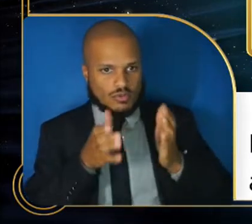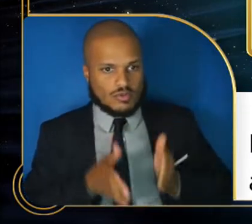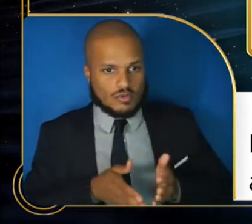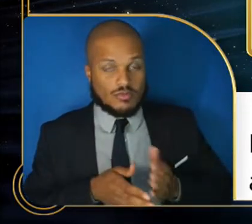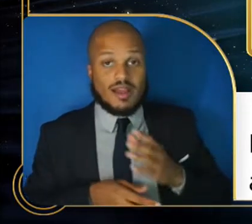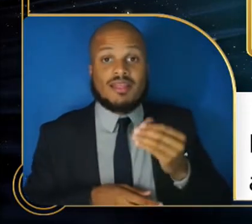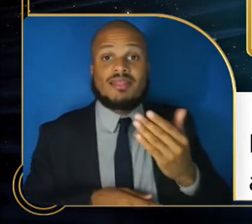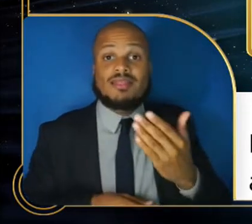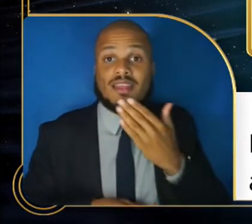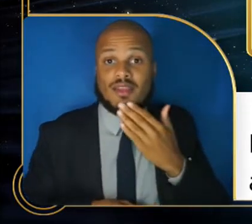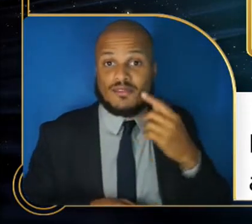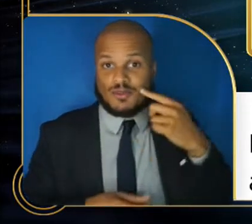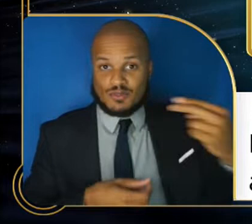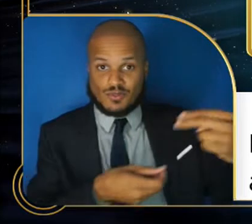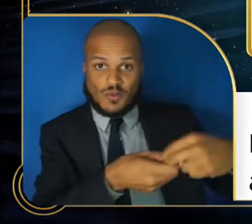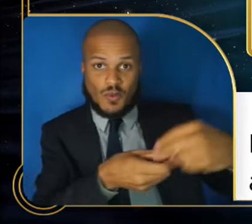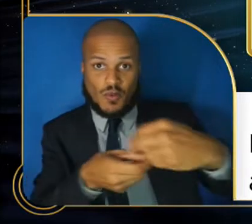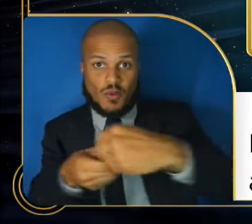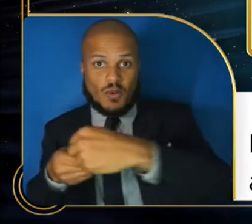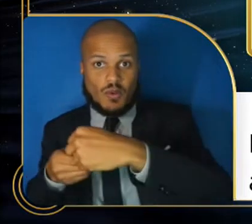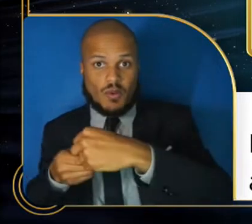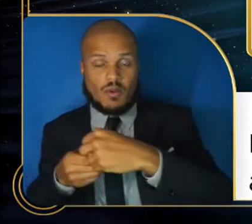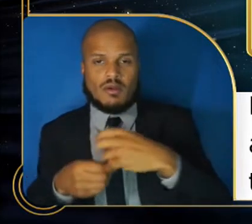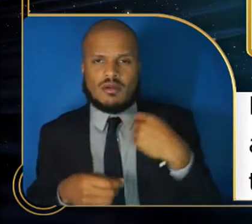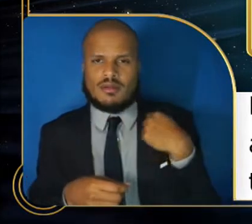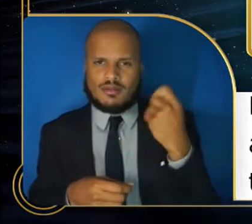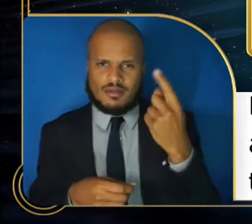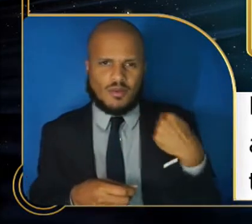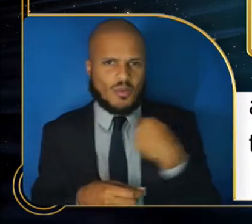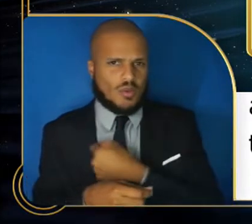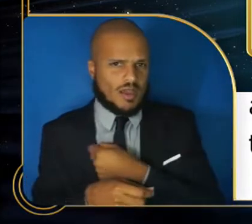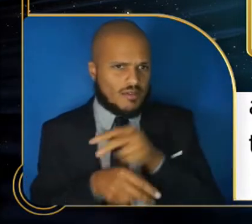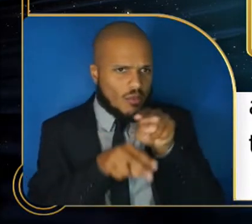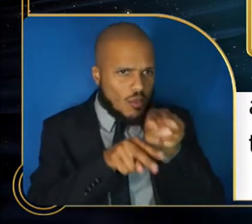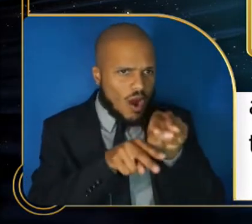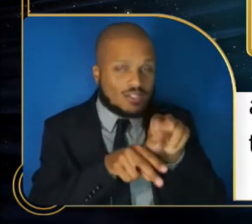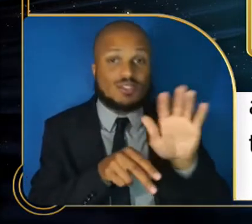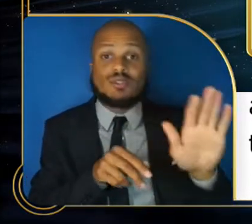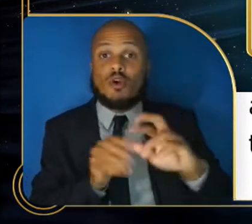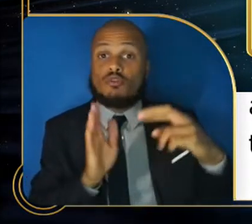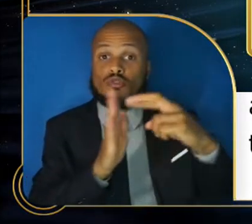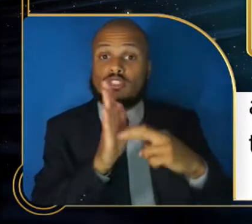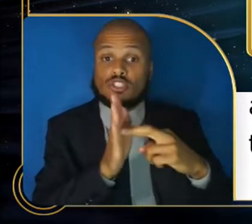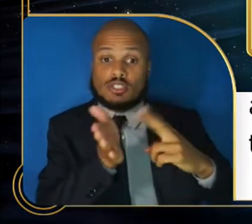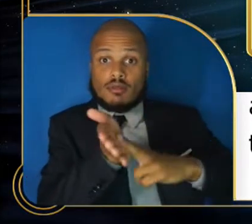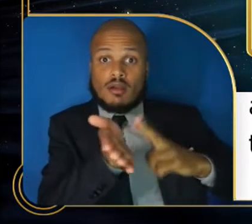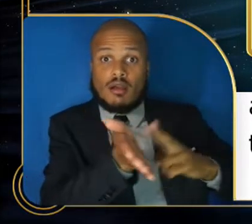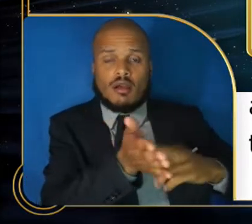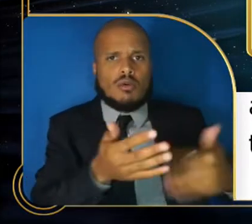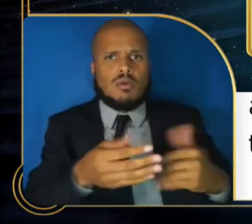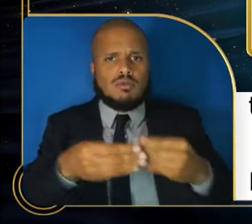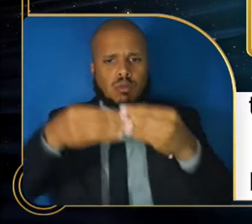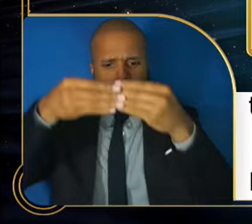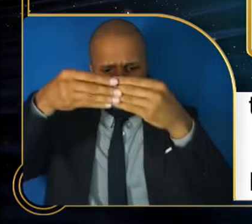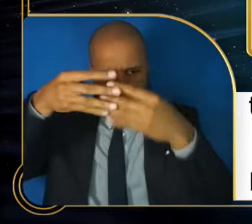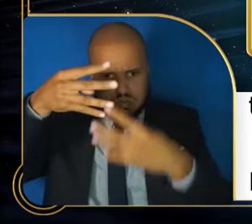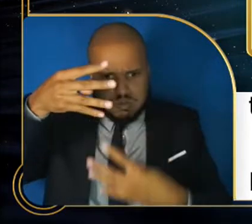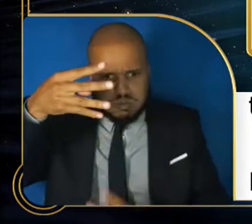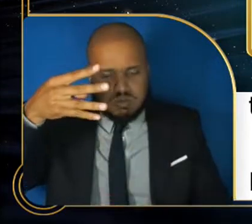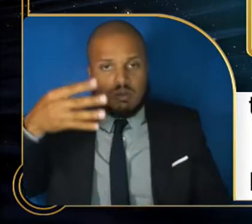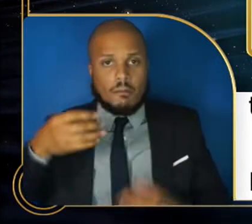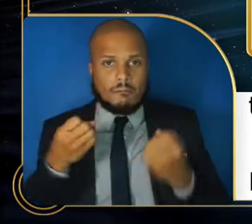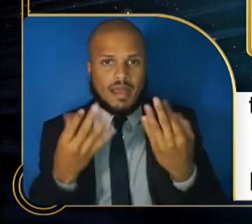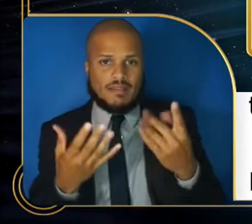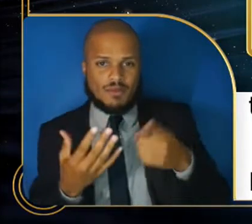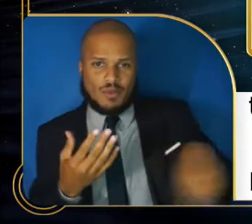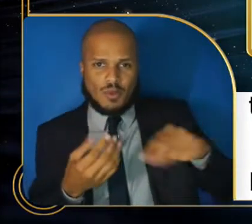us tonight. We've been watching your registrations fly in. Hundreds of you are here from across the